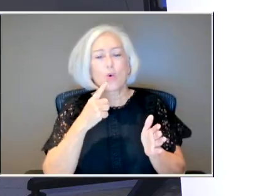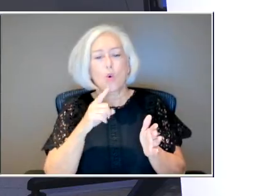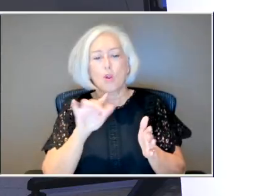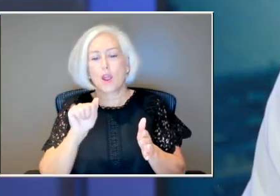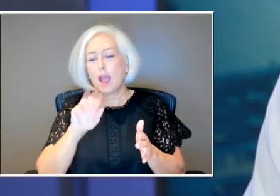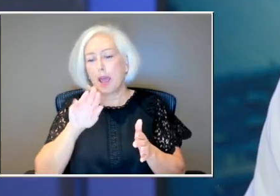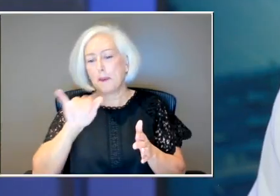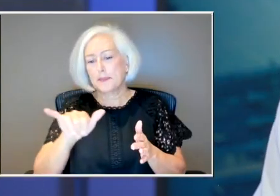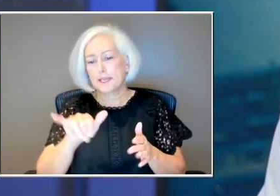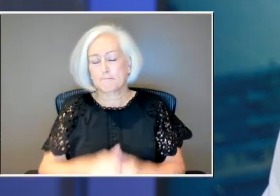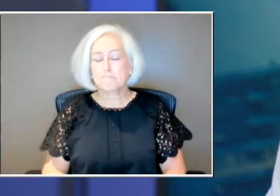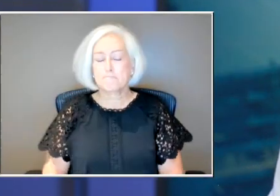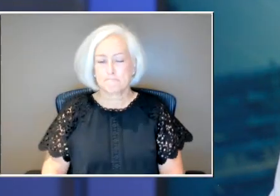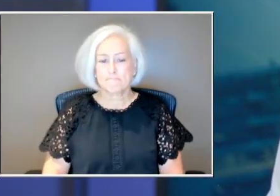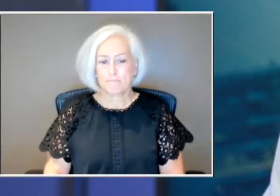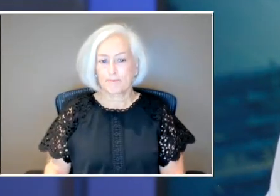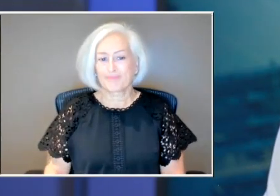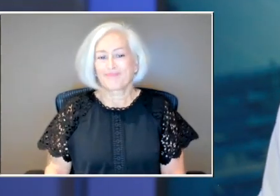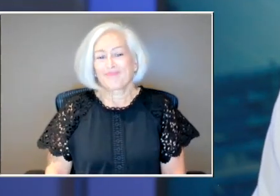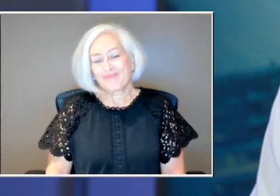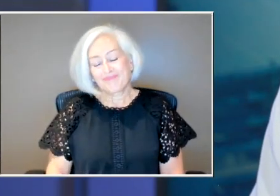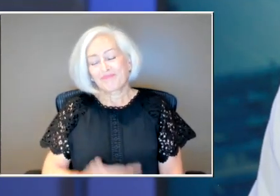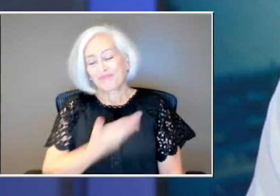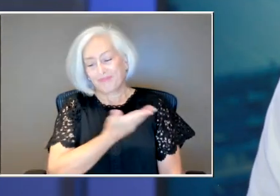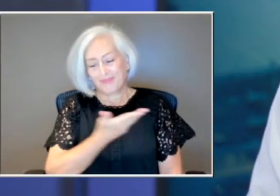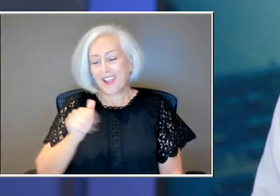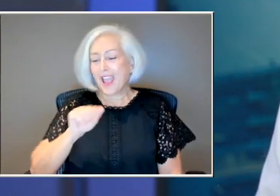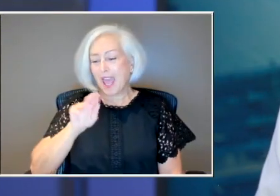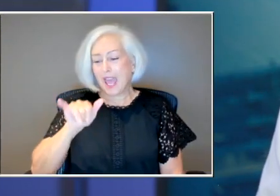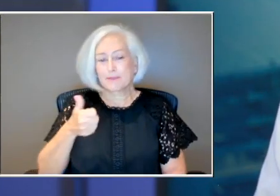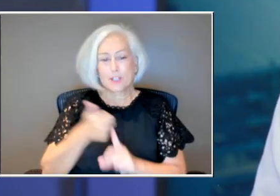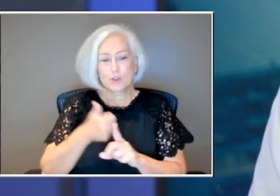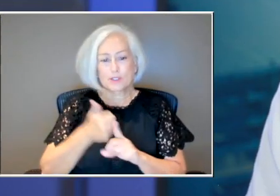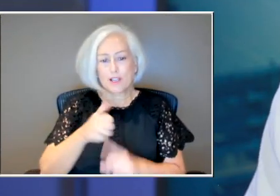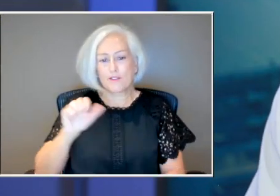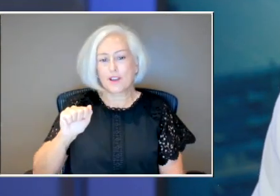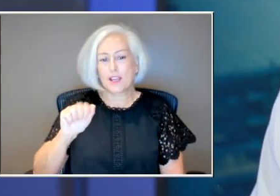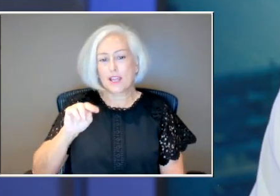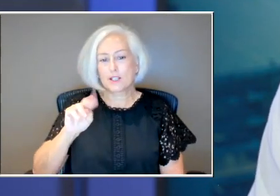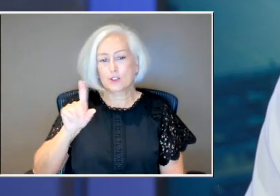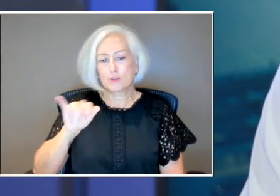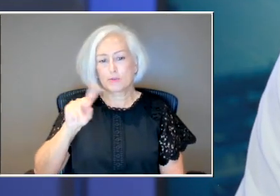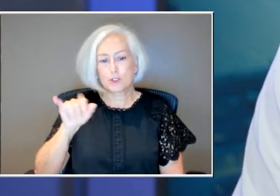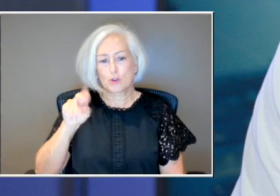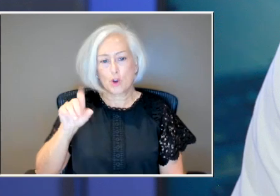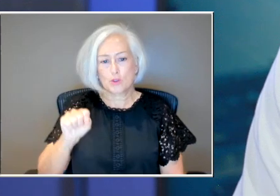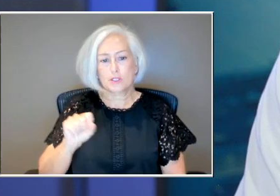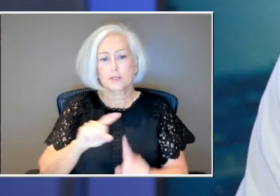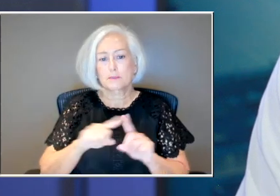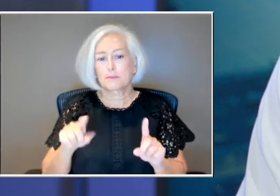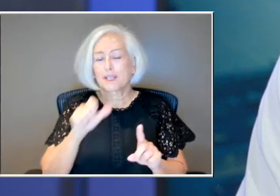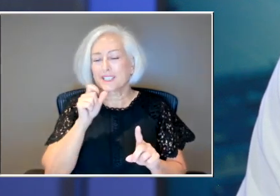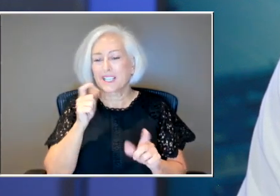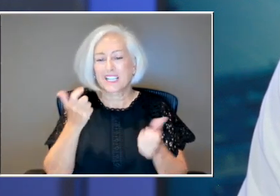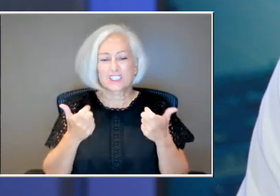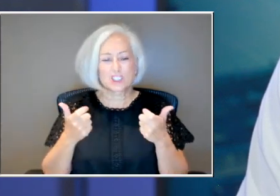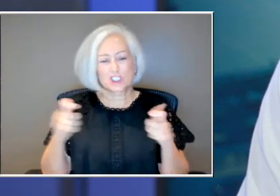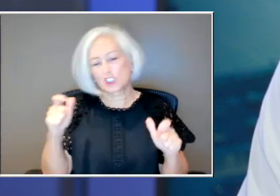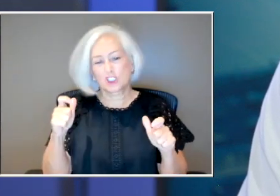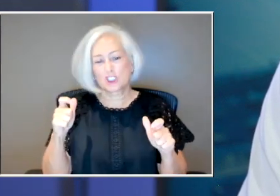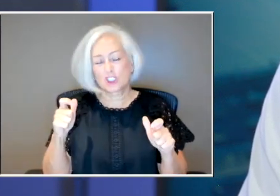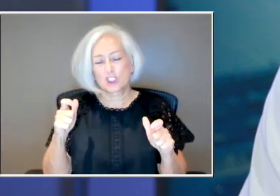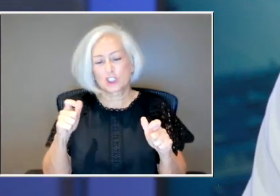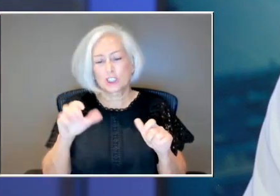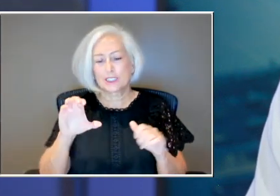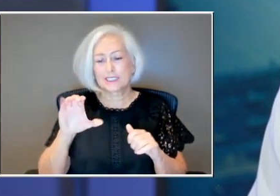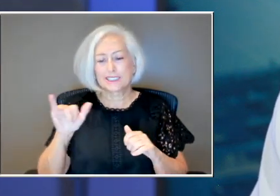Abby, she had endometriosis, but not big ovarian cysts. So likely she is